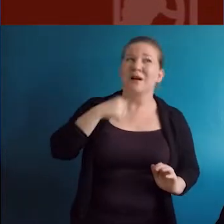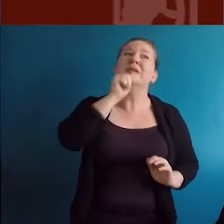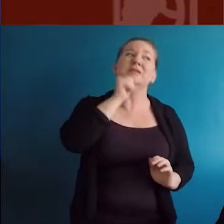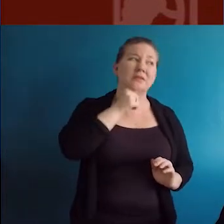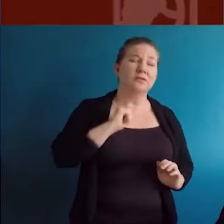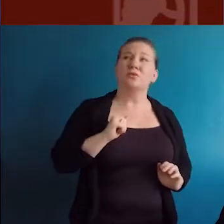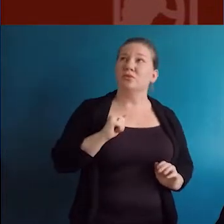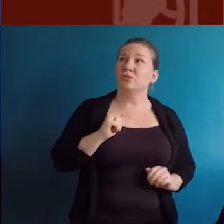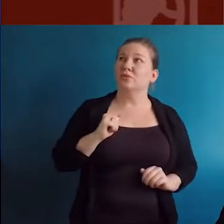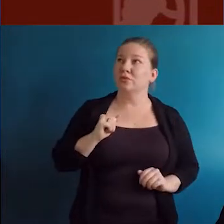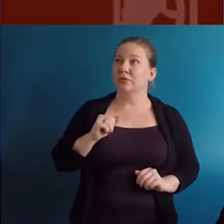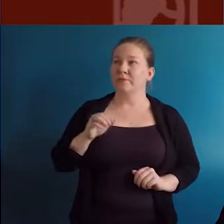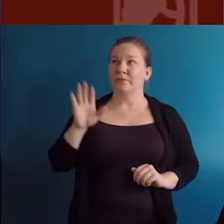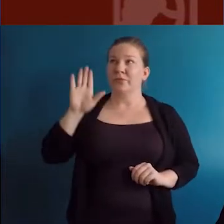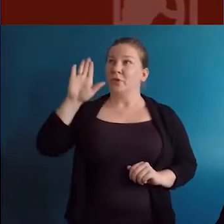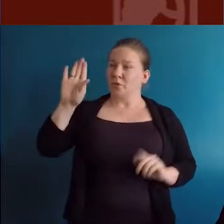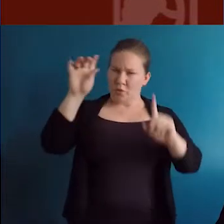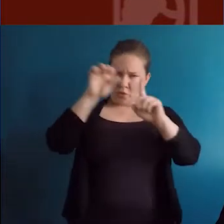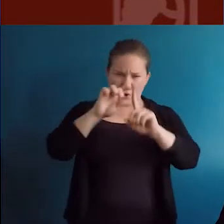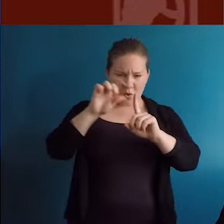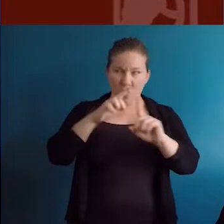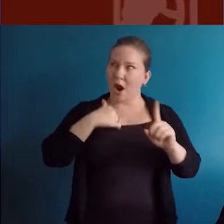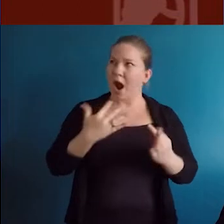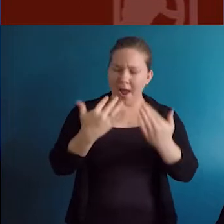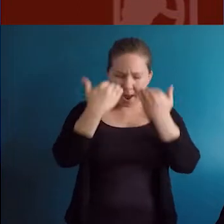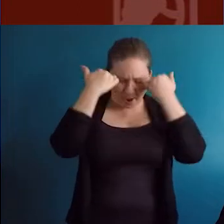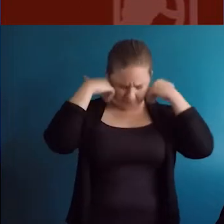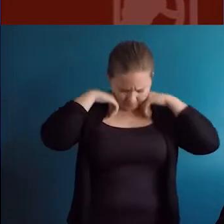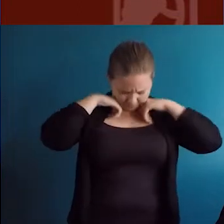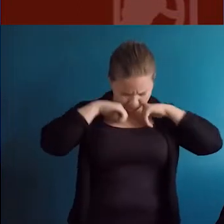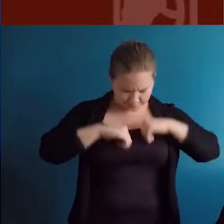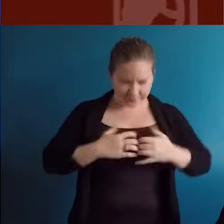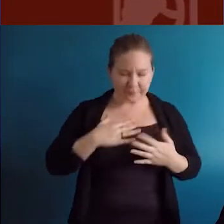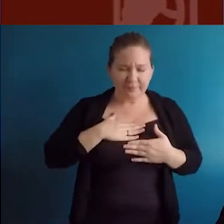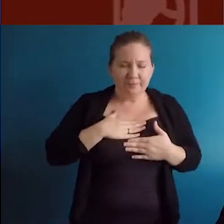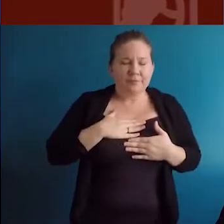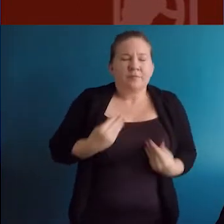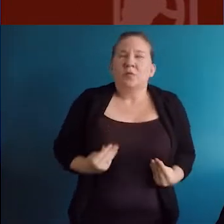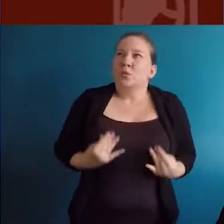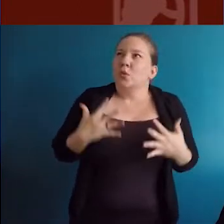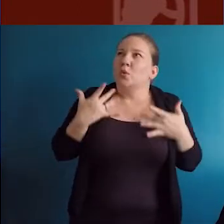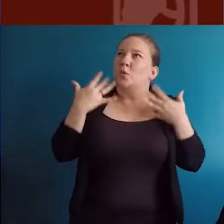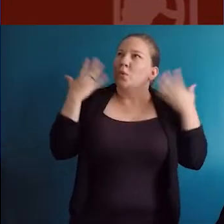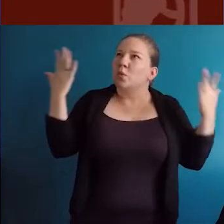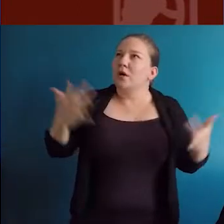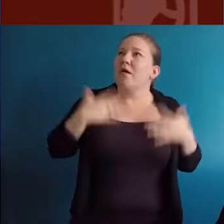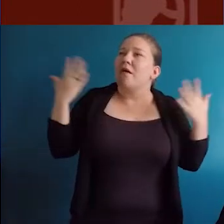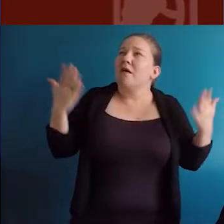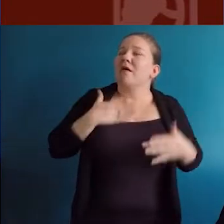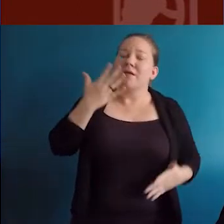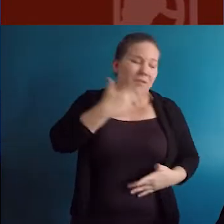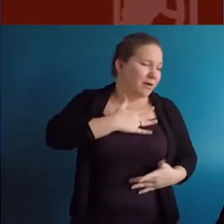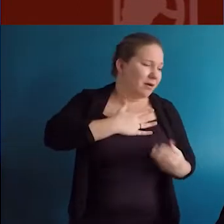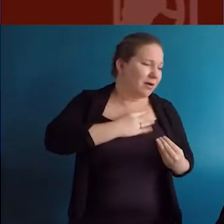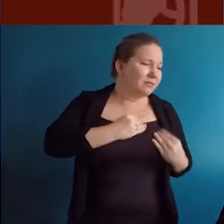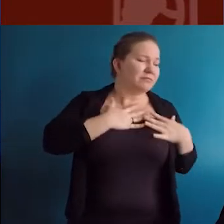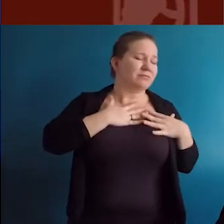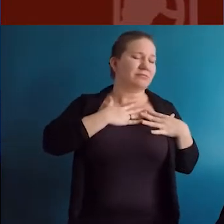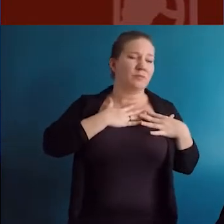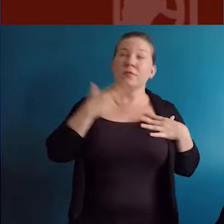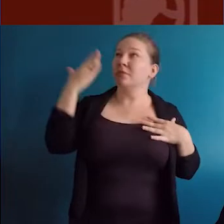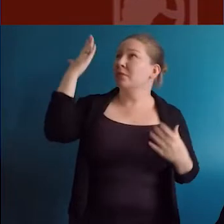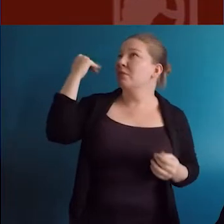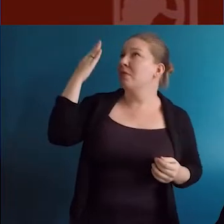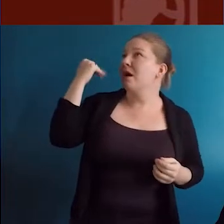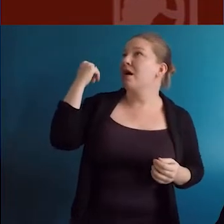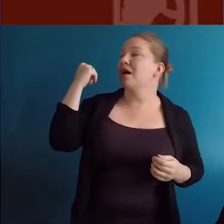them, and your words became to me a joy and the delight of my heart. For I am called by your name, O Lord,